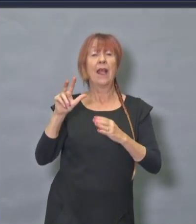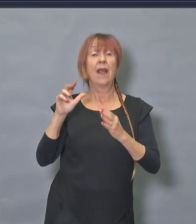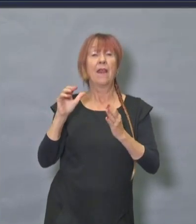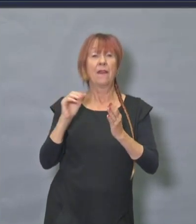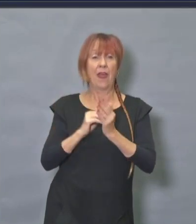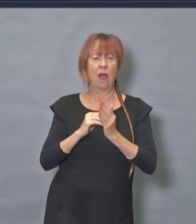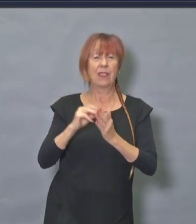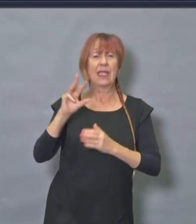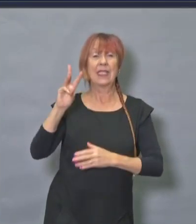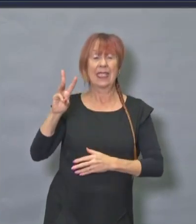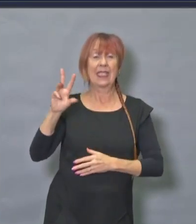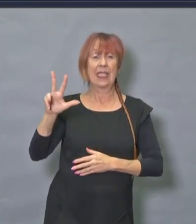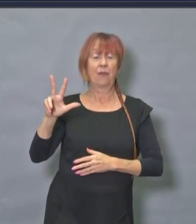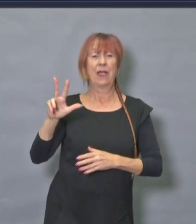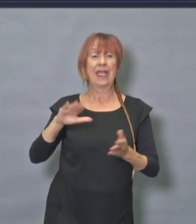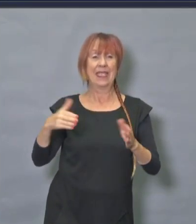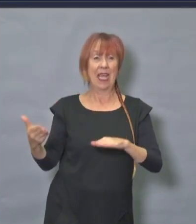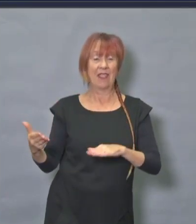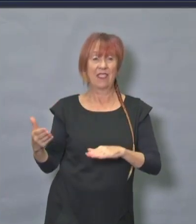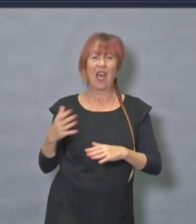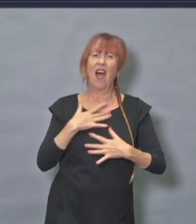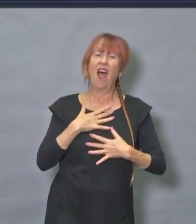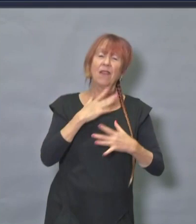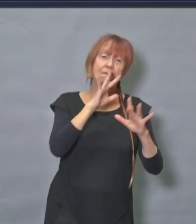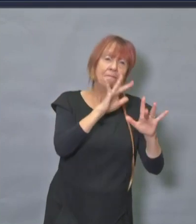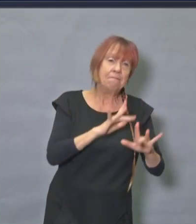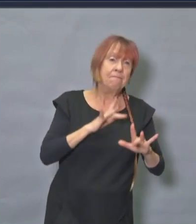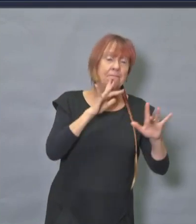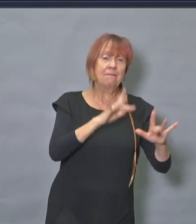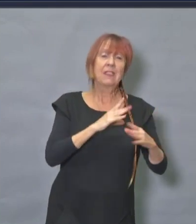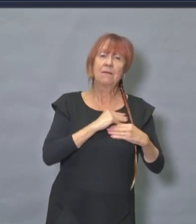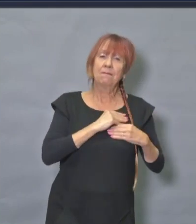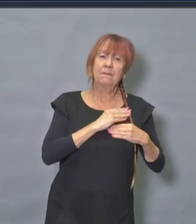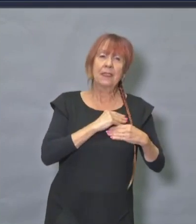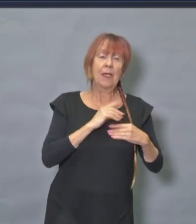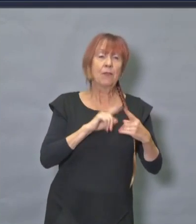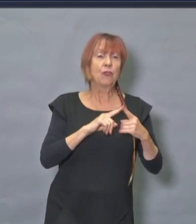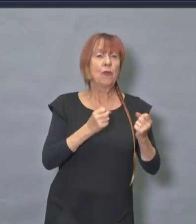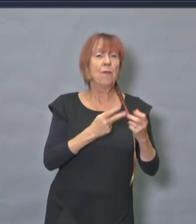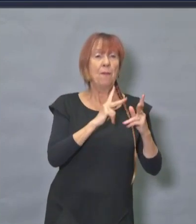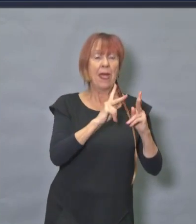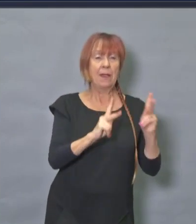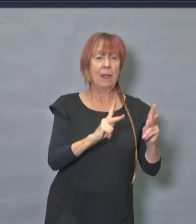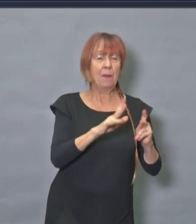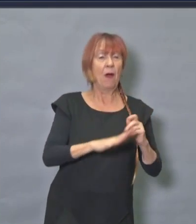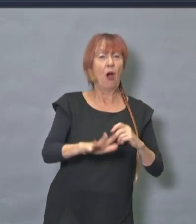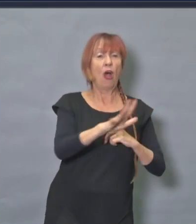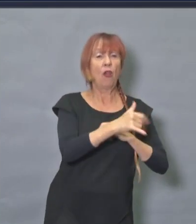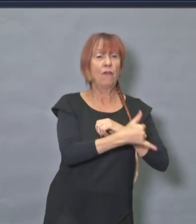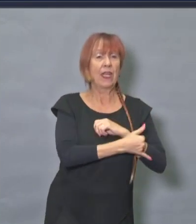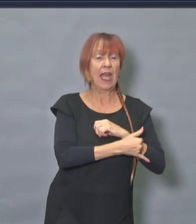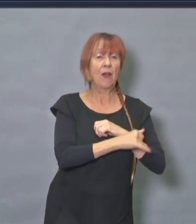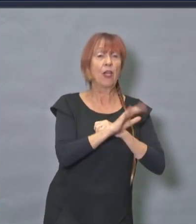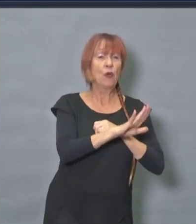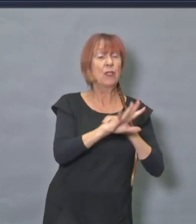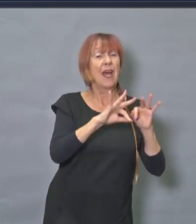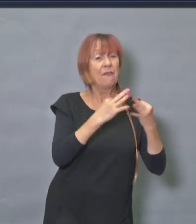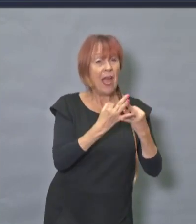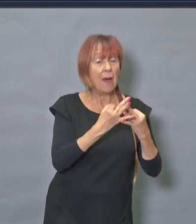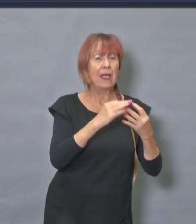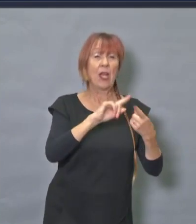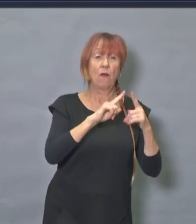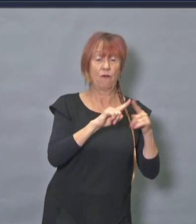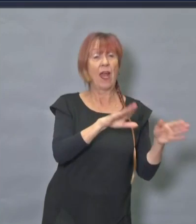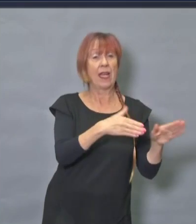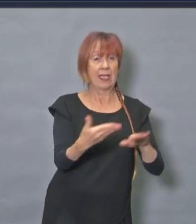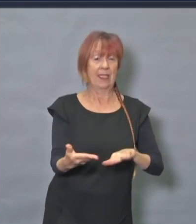3,063. And our deepest sympathies go out to the many people across our county who have lost a loved one or a friend to